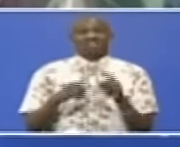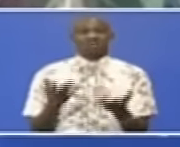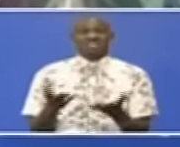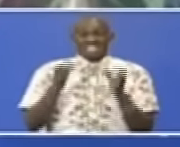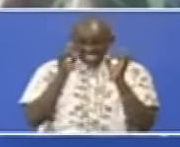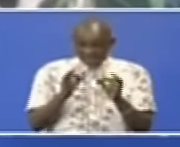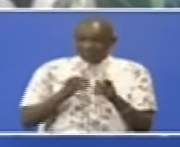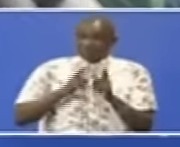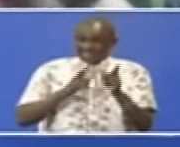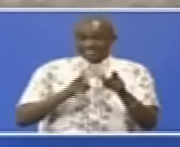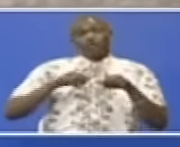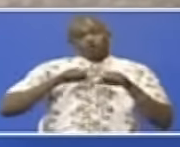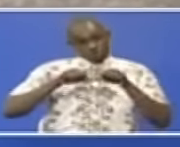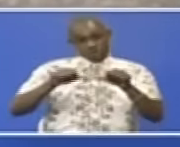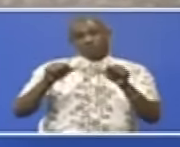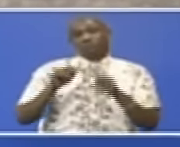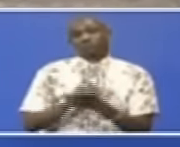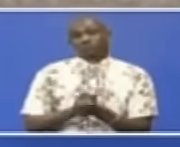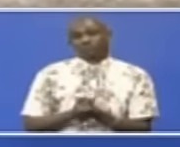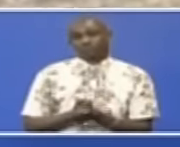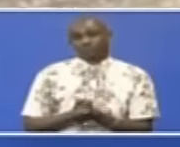if the fighting continues.